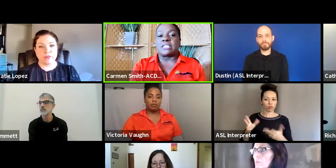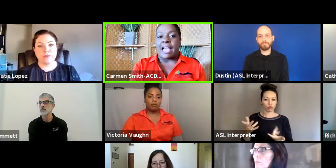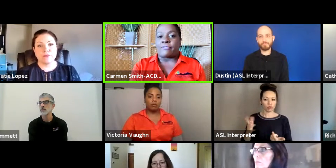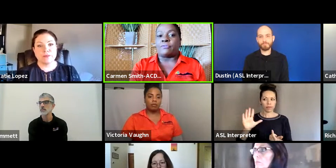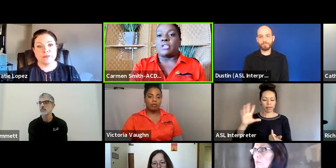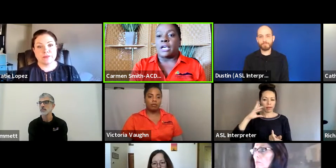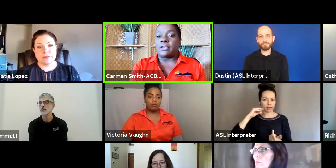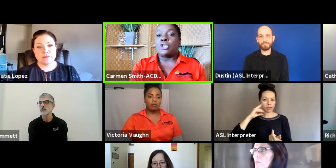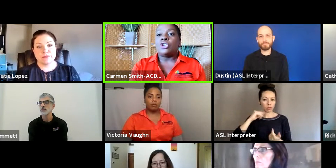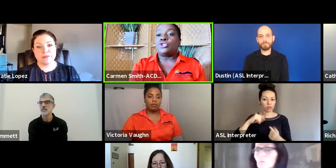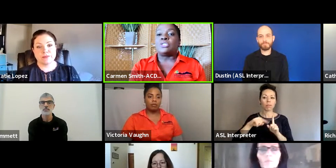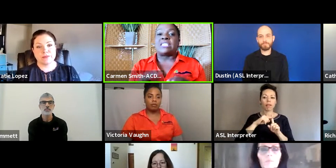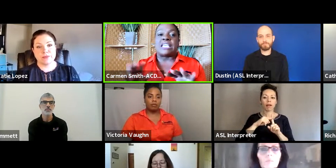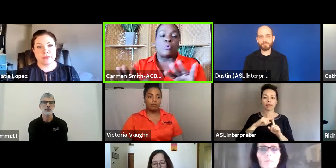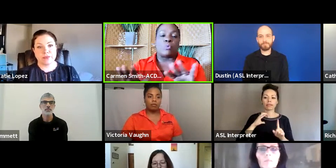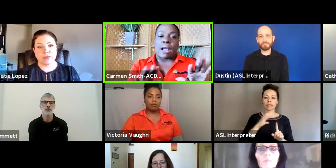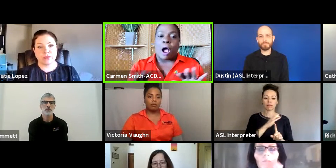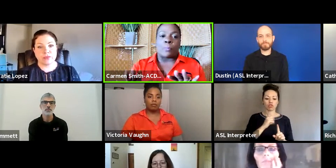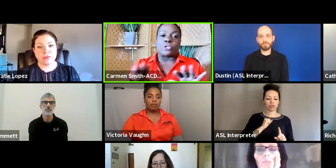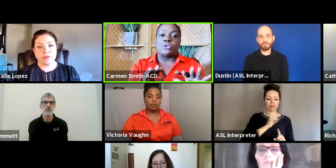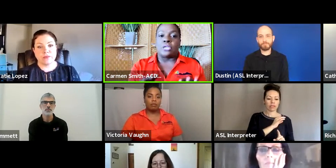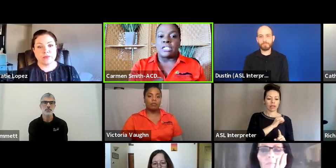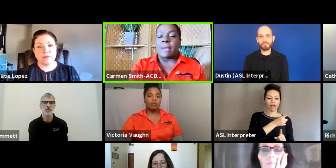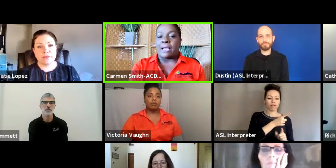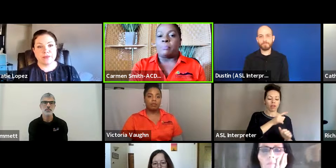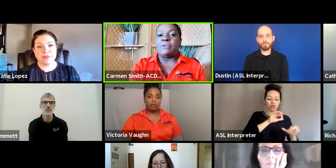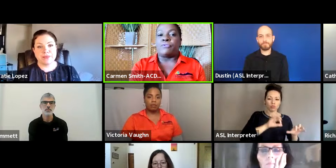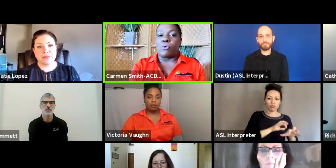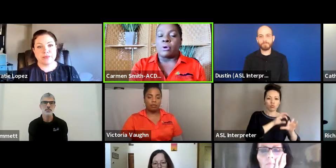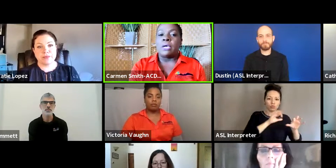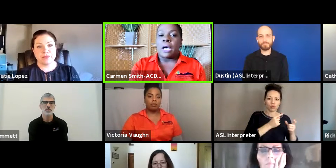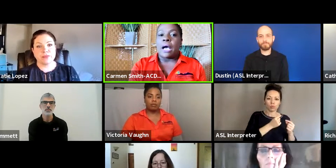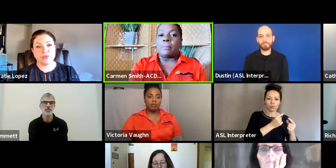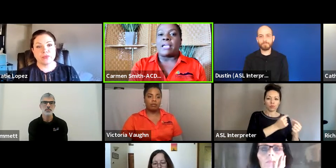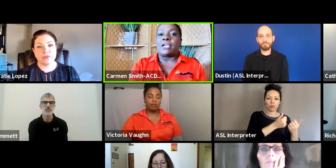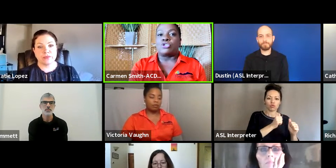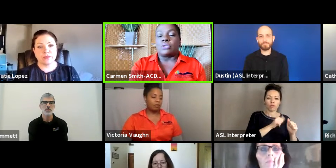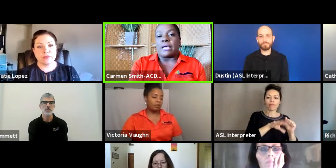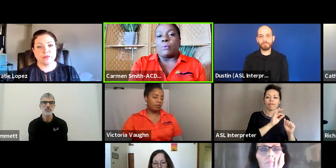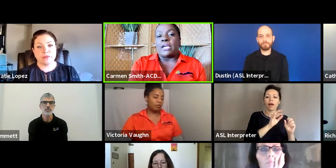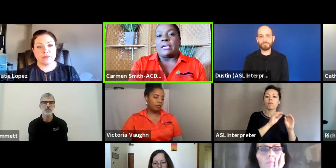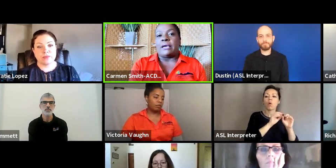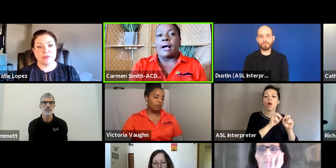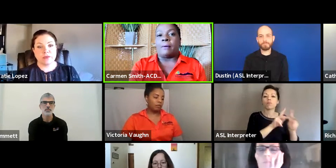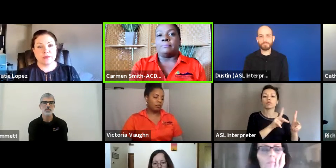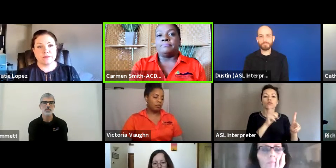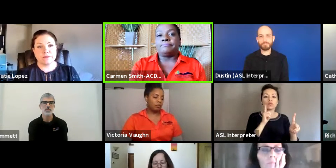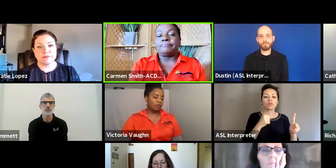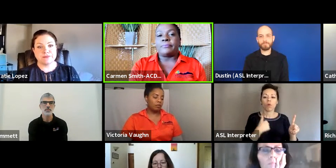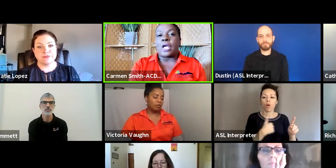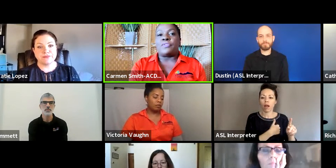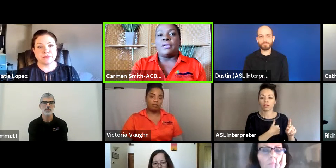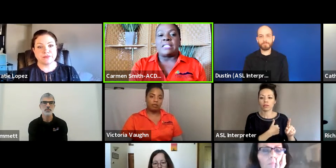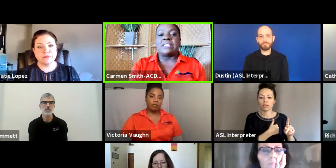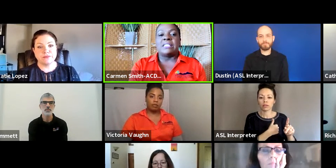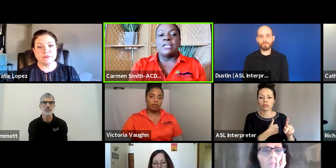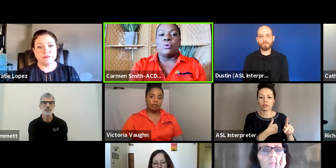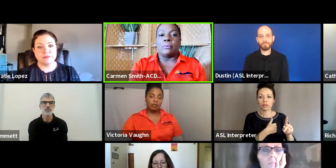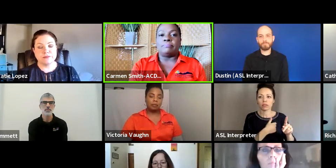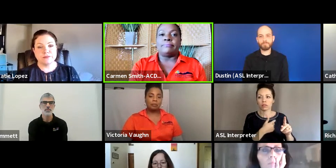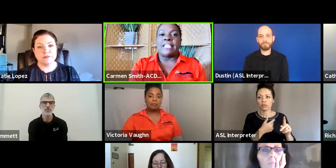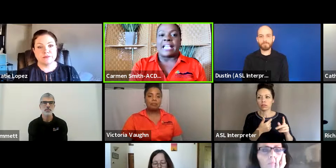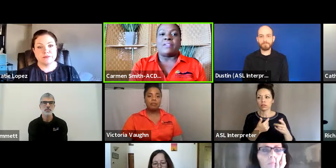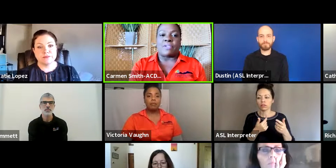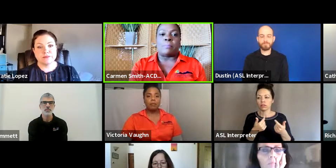the commission staff have done to see what our opportunities might be for making sure that we feel